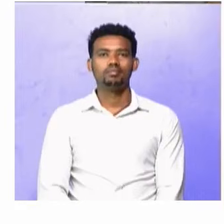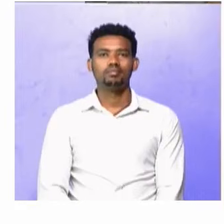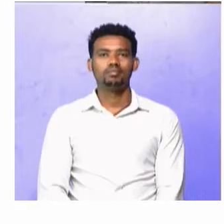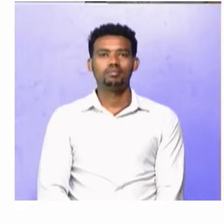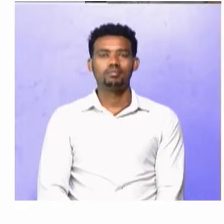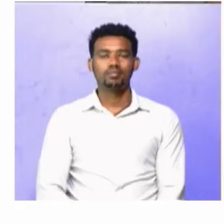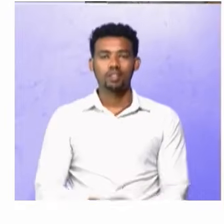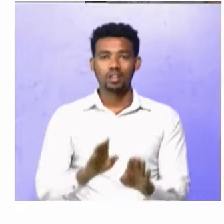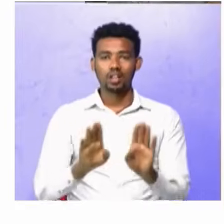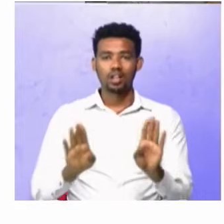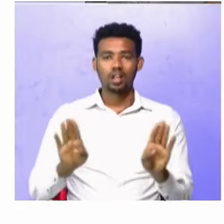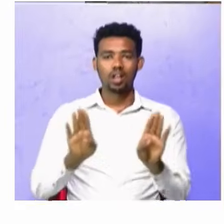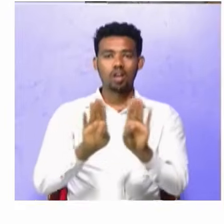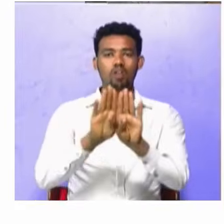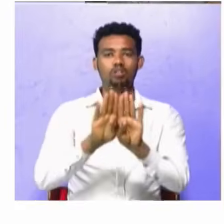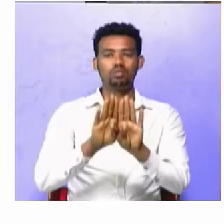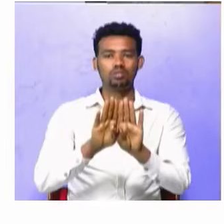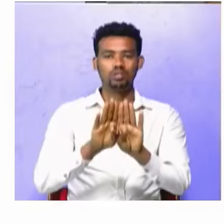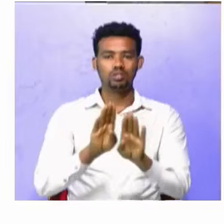close